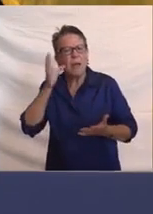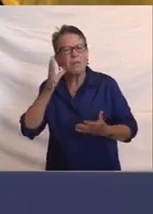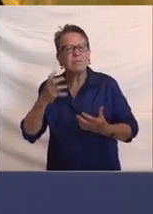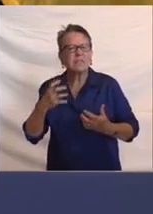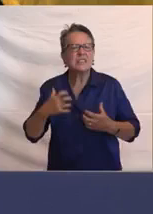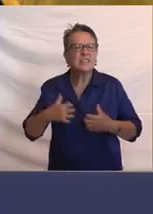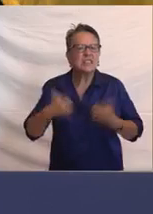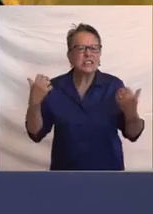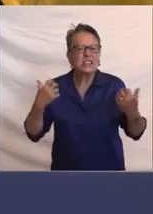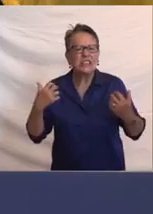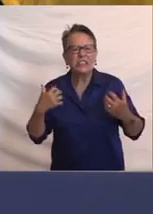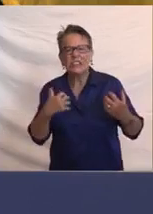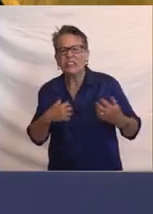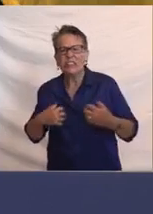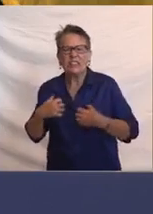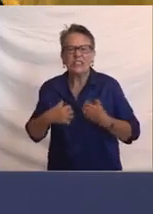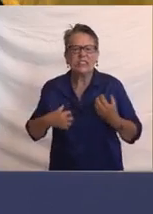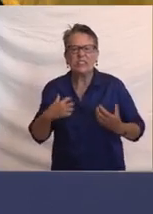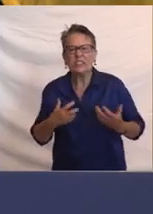alternatives.